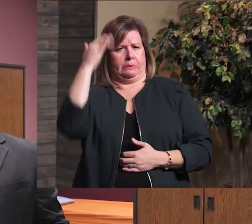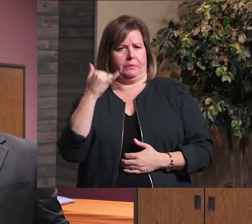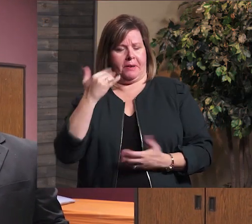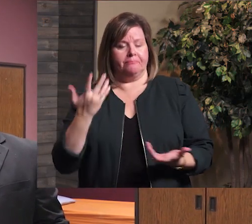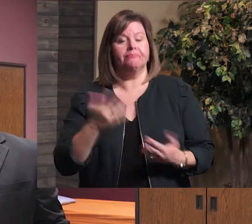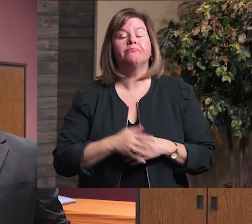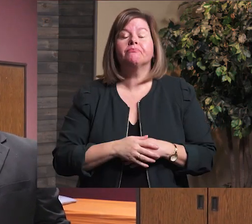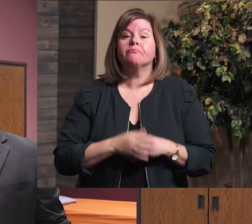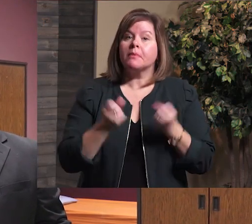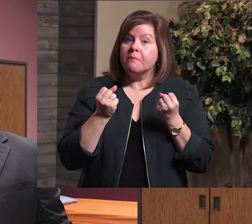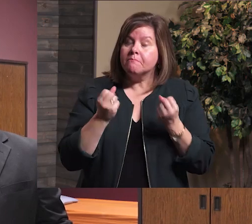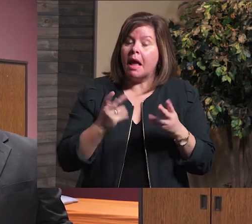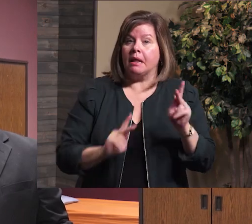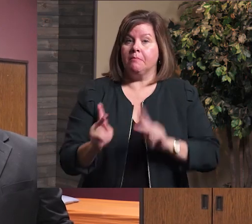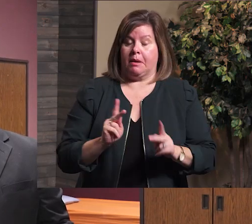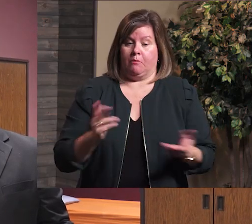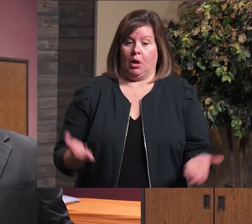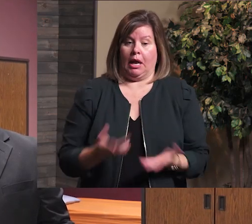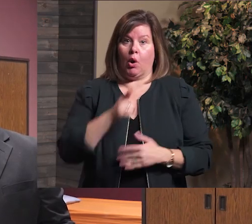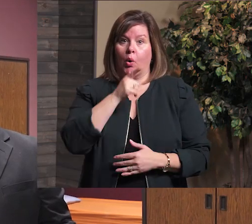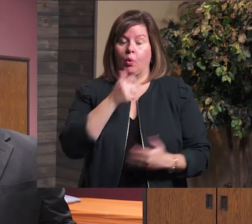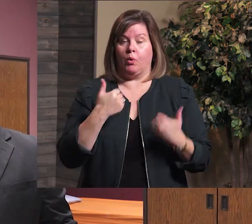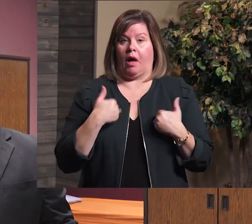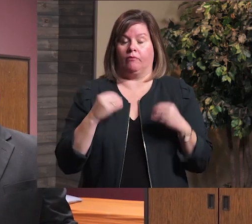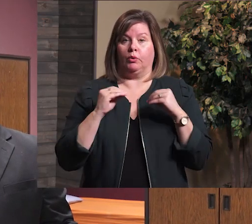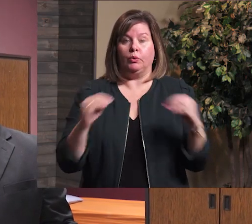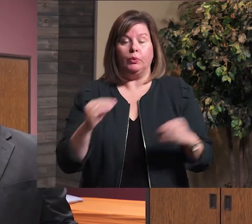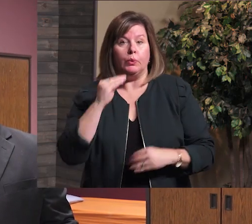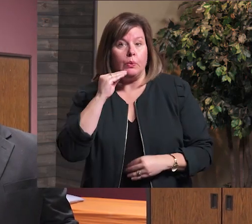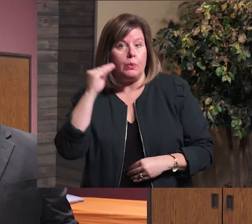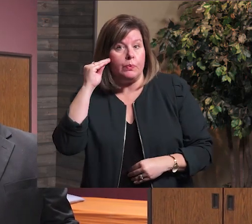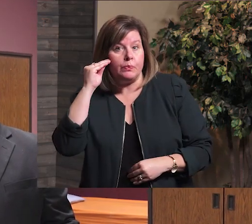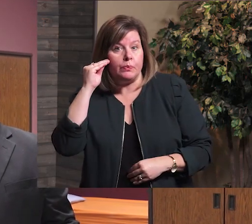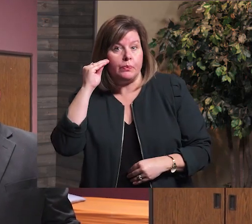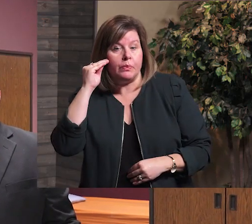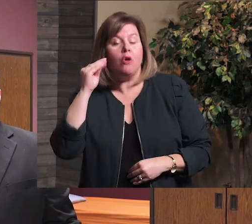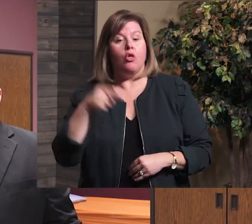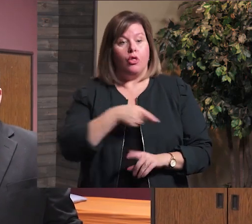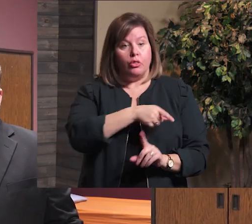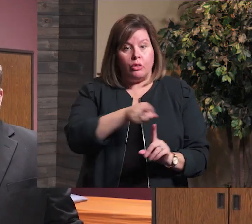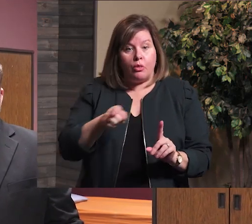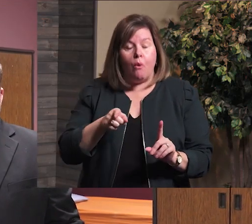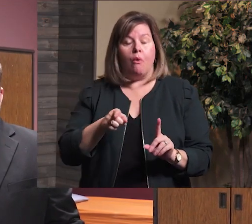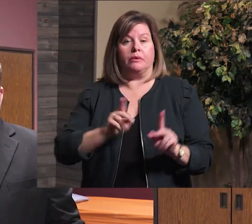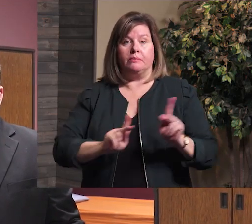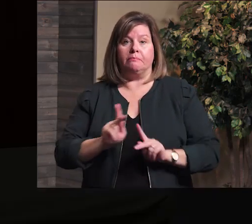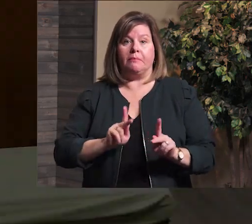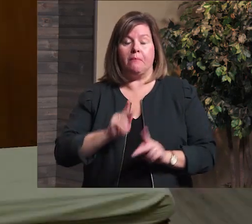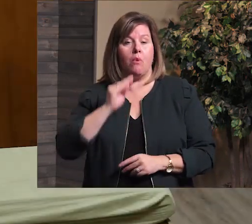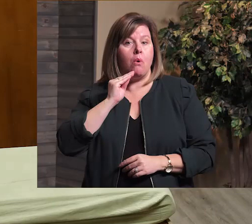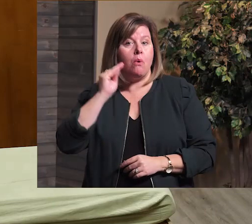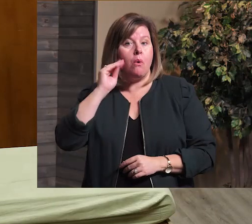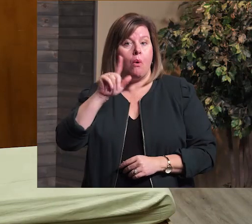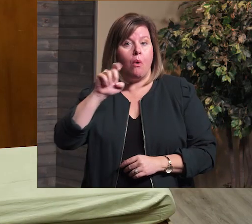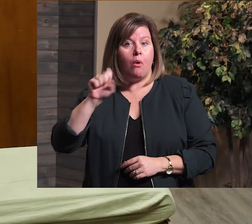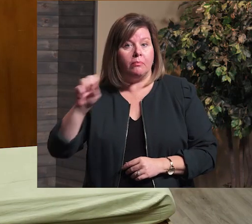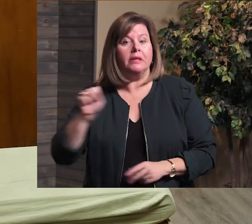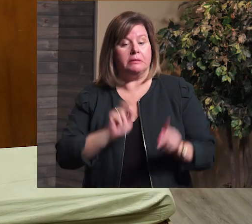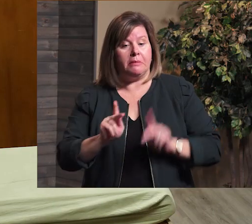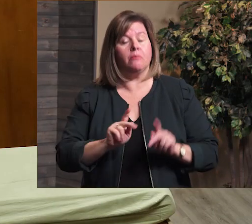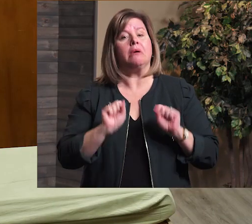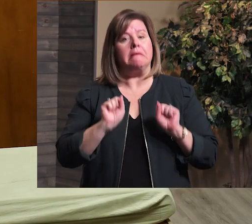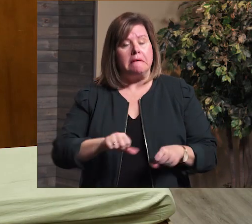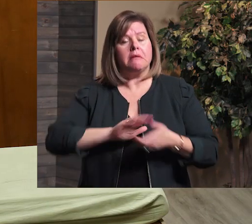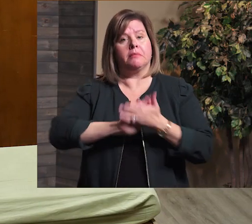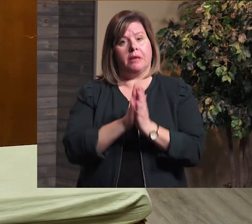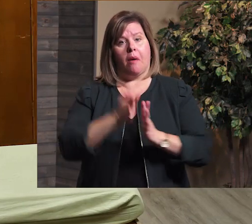know, we have many people in our community who struggle with homelessness. And some of them are going to become sick with coronavirus. And it's very important that we